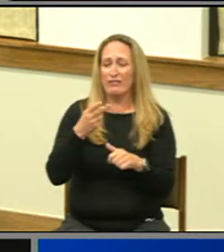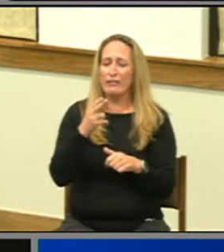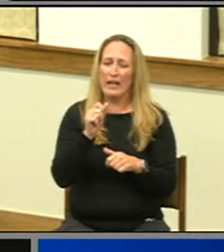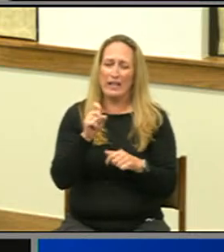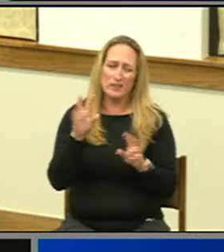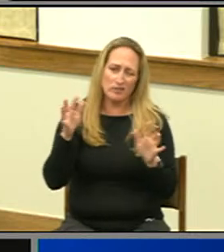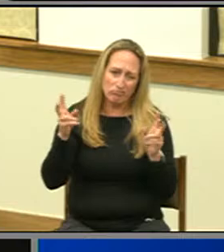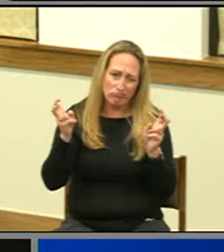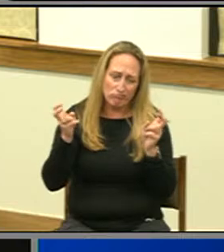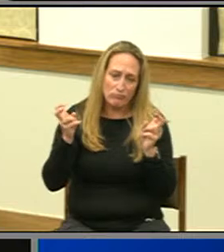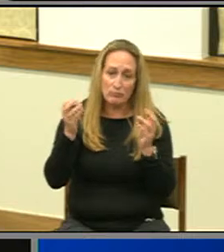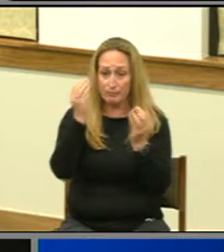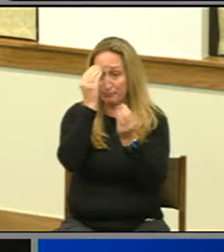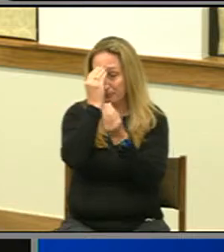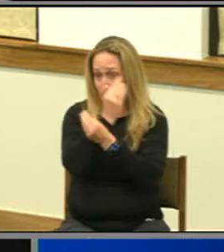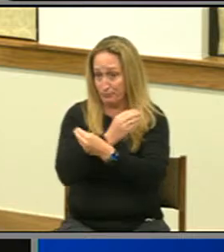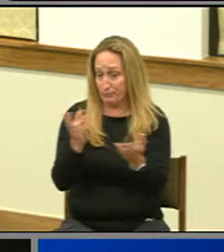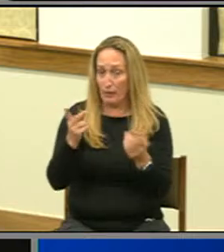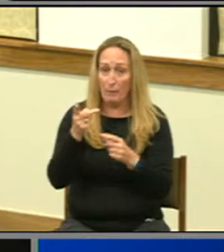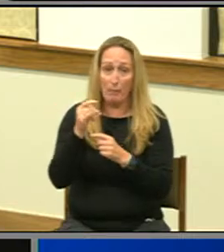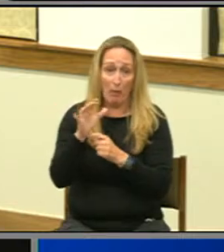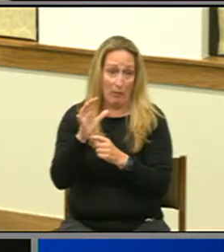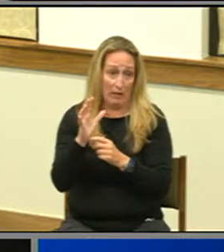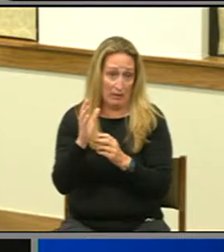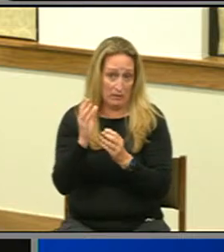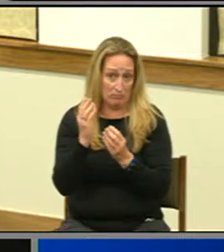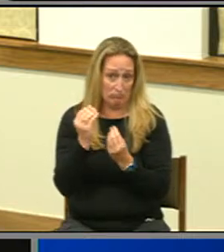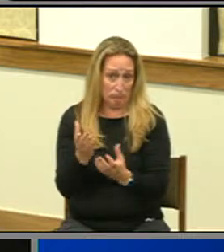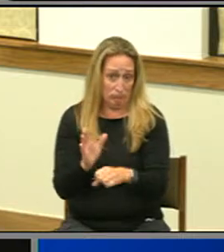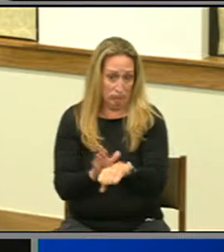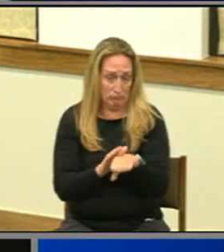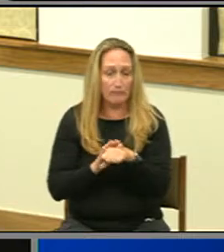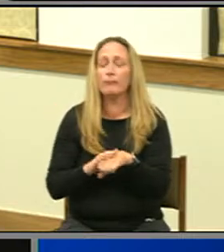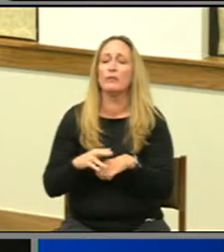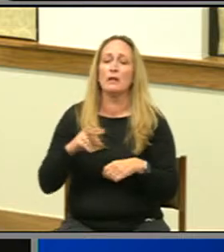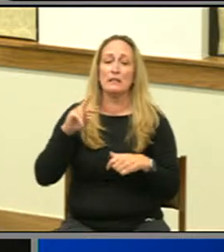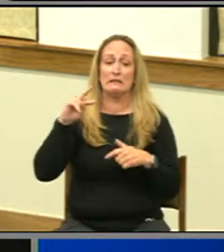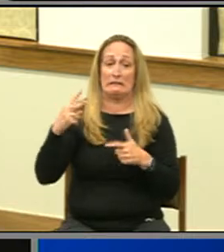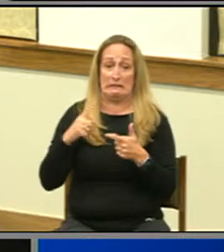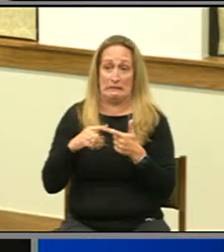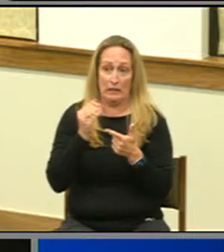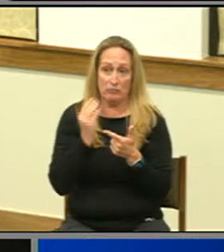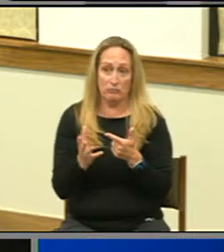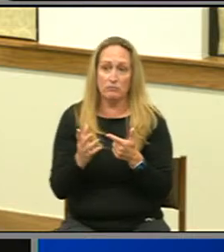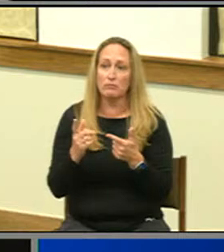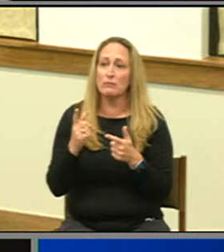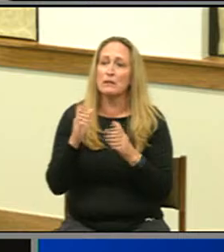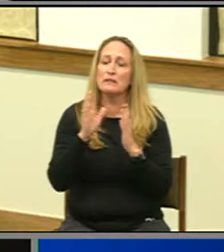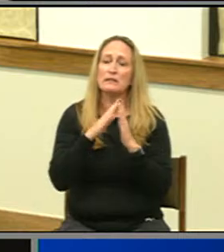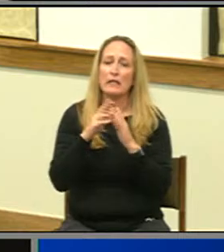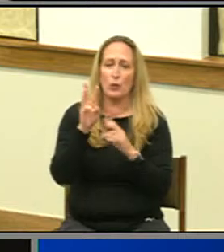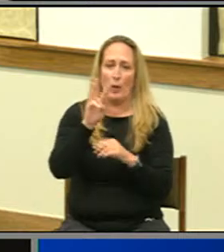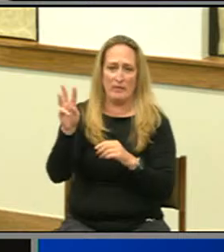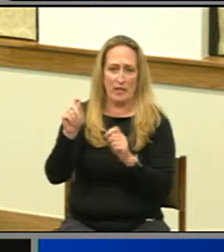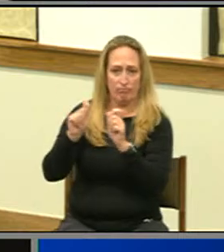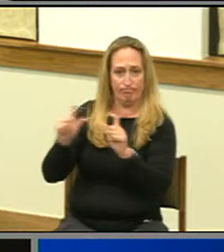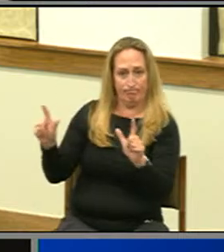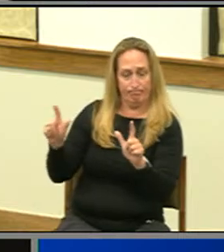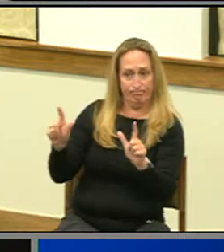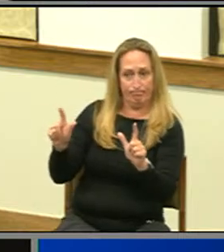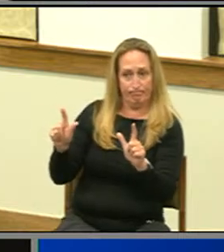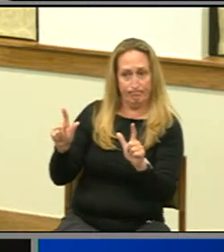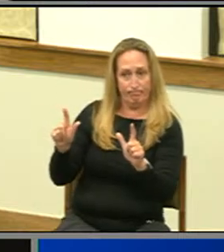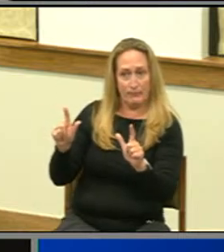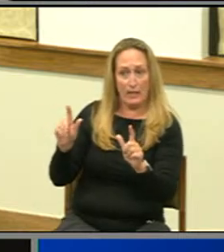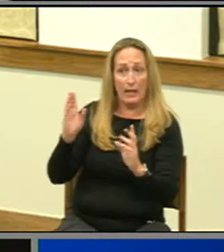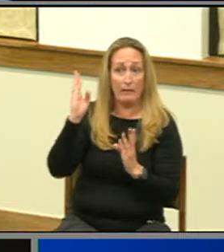say, of the public notification. Next, we have city website and bid